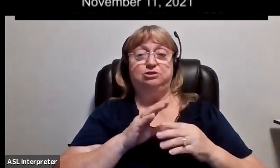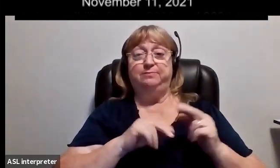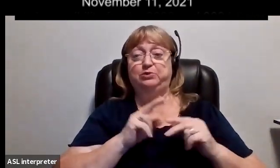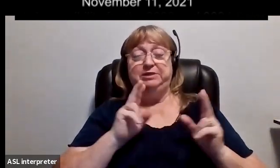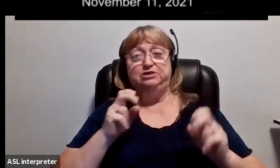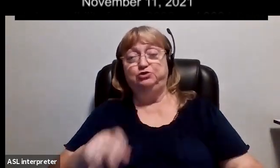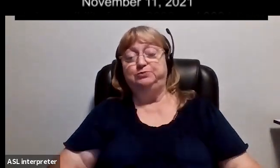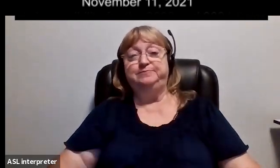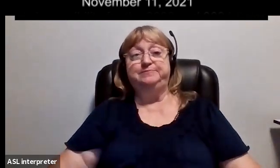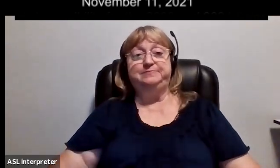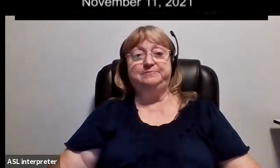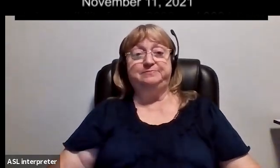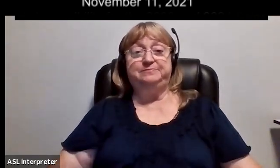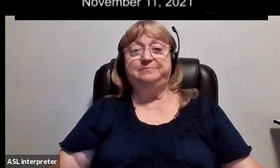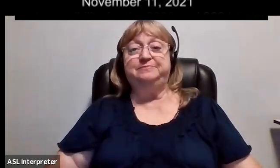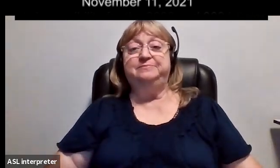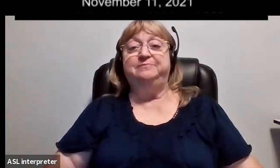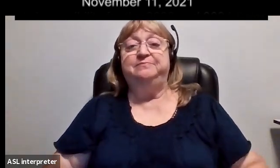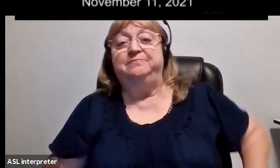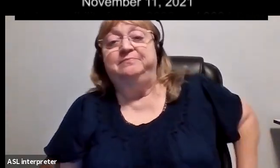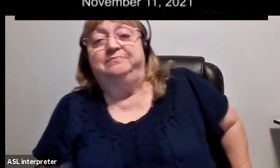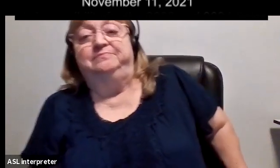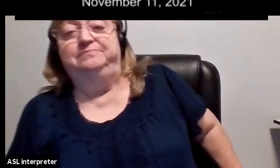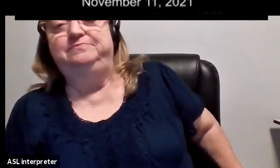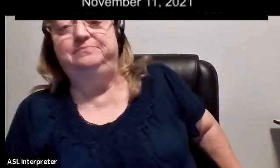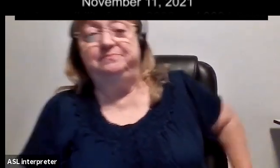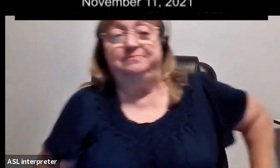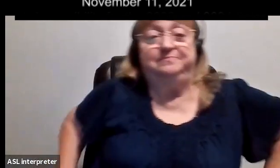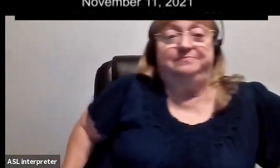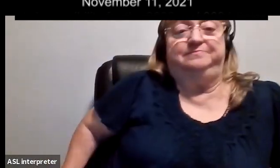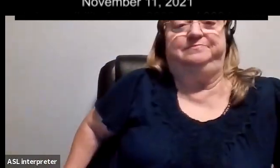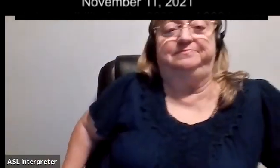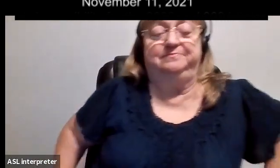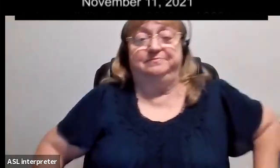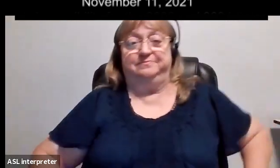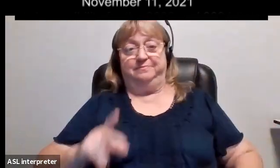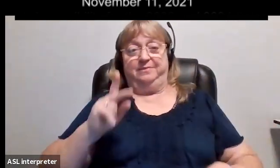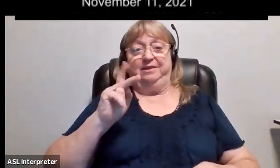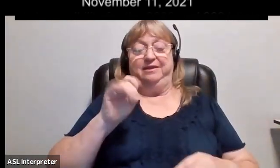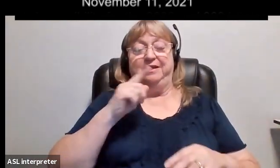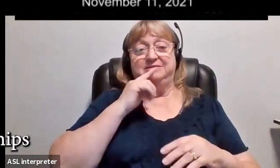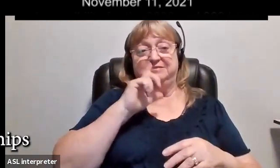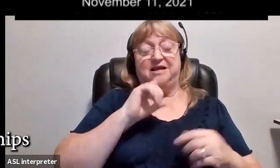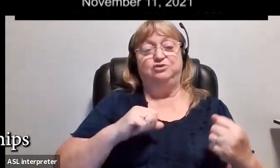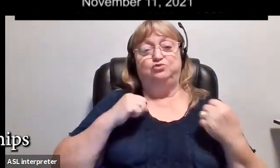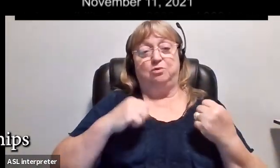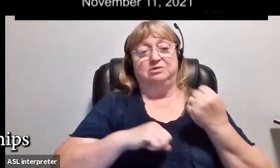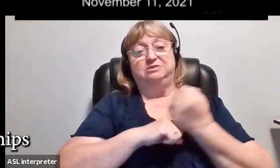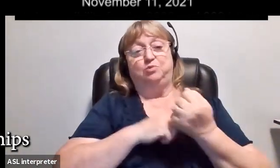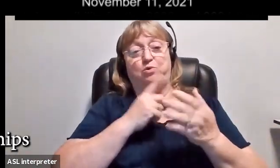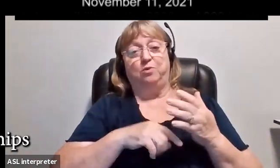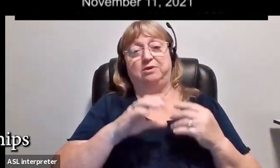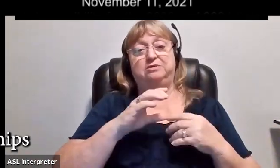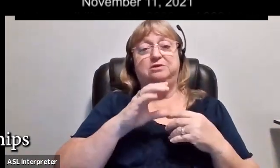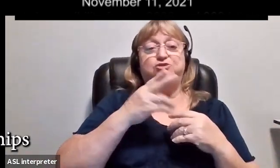issue. And I would strongly support what Cheryl's saying. At GLAS, we